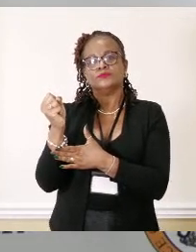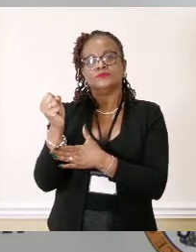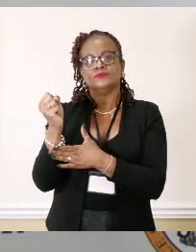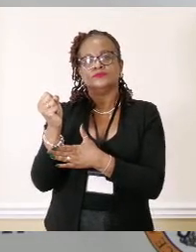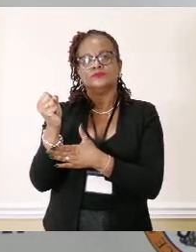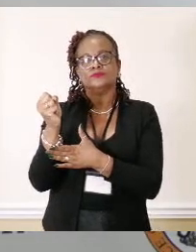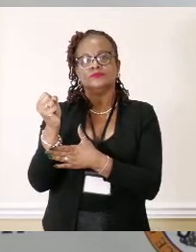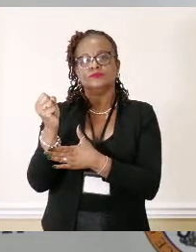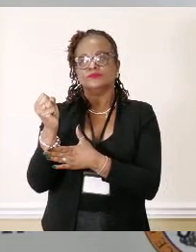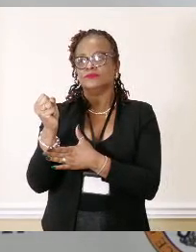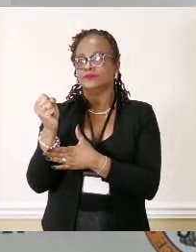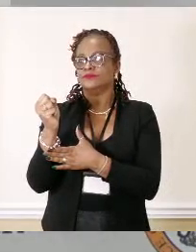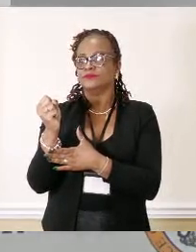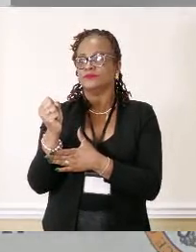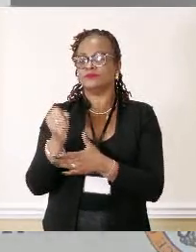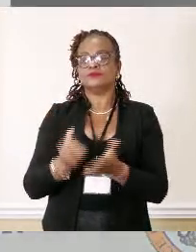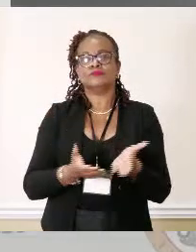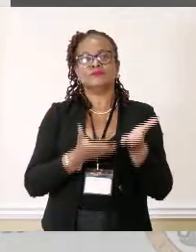slide 2, please?